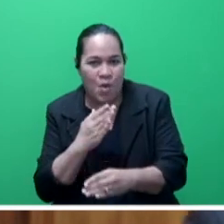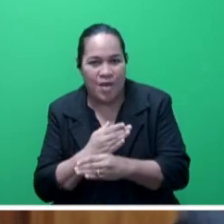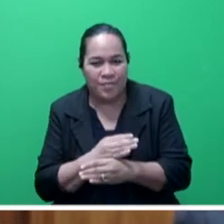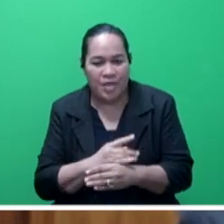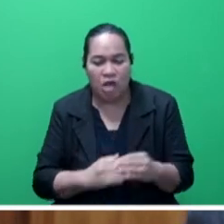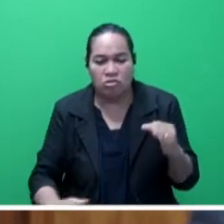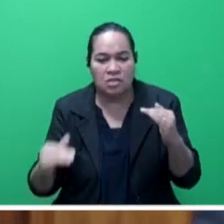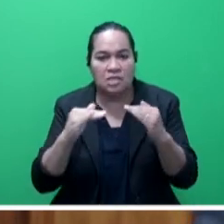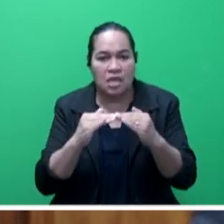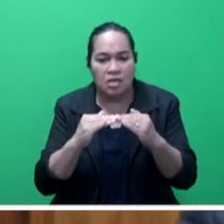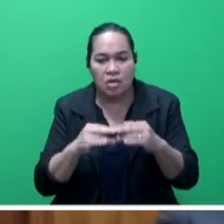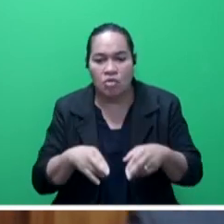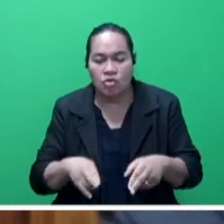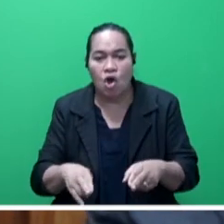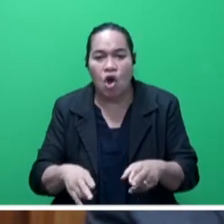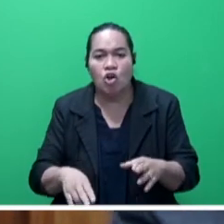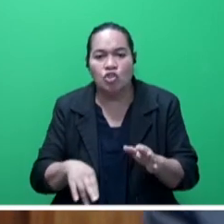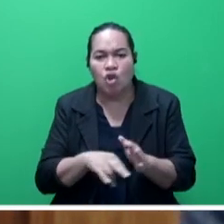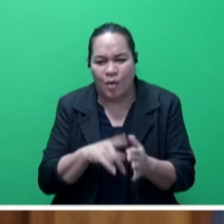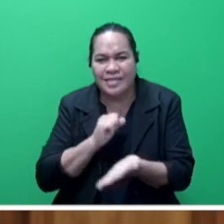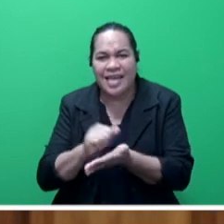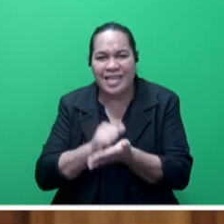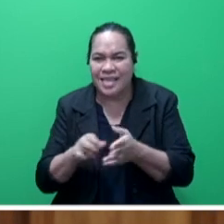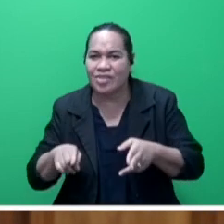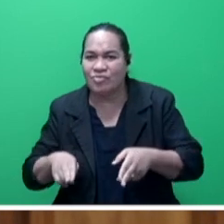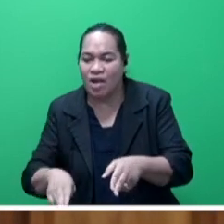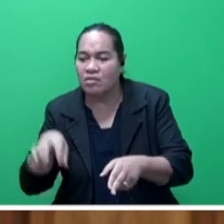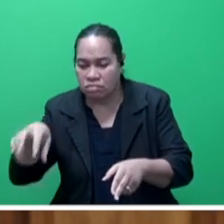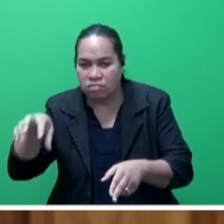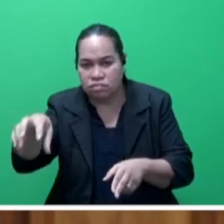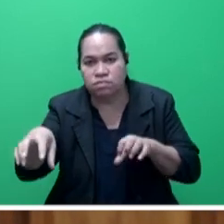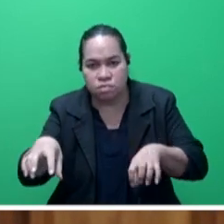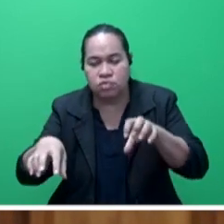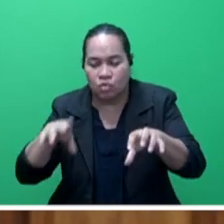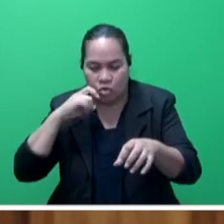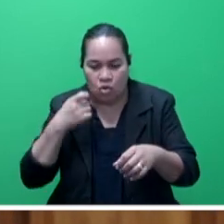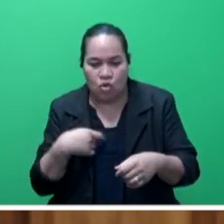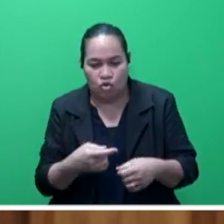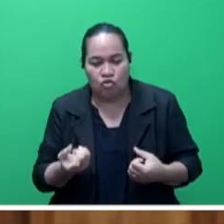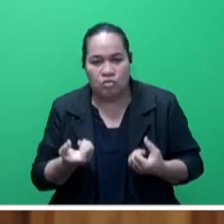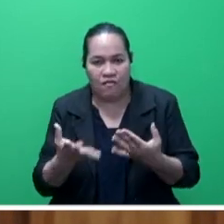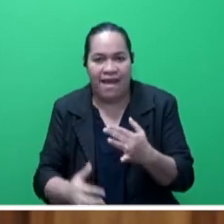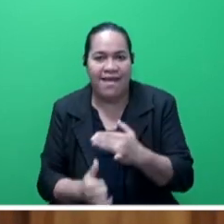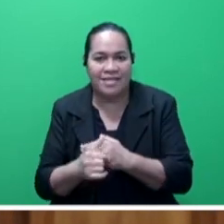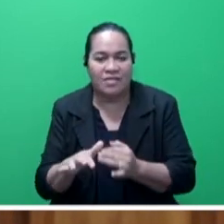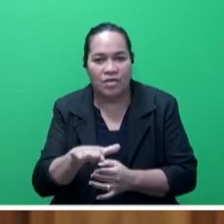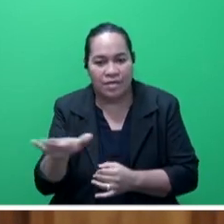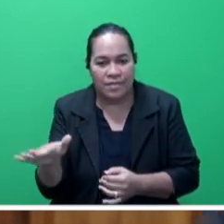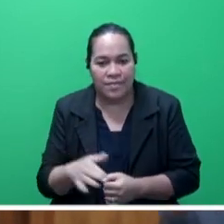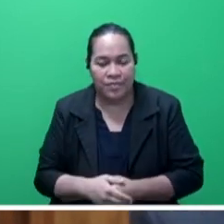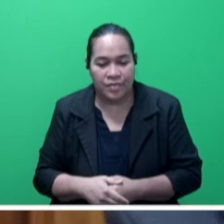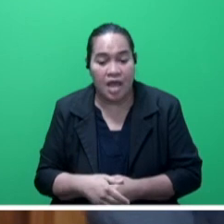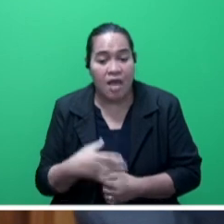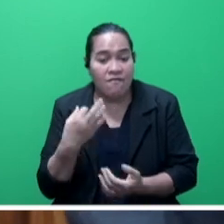standardized roadside stall programs will continue to provide access. Honourable Speaker, sir, further to the